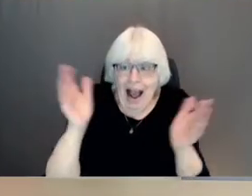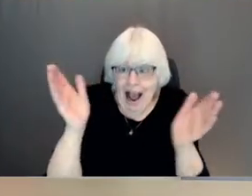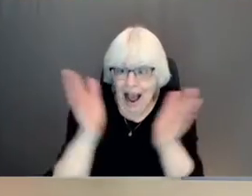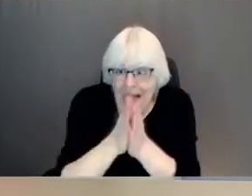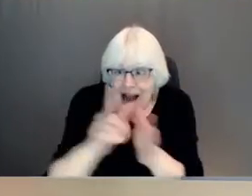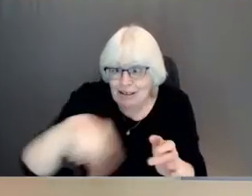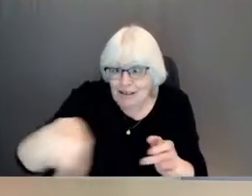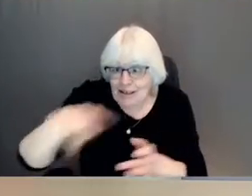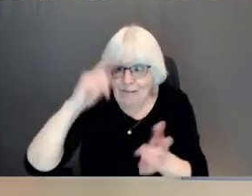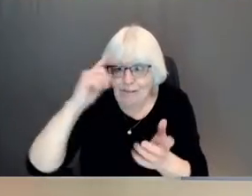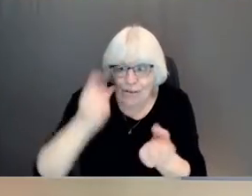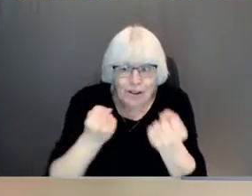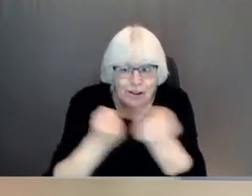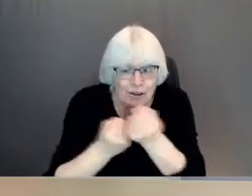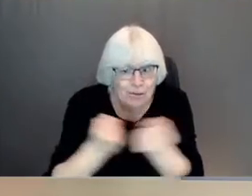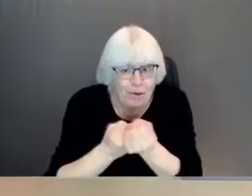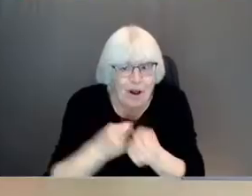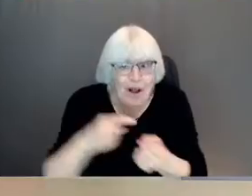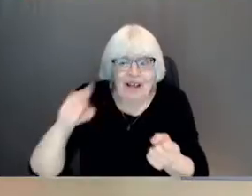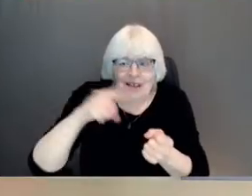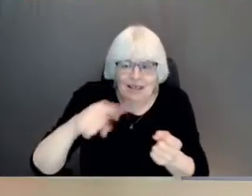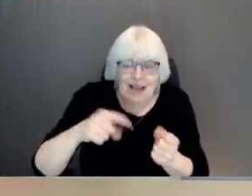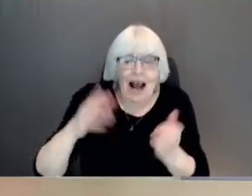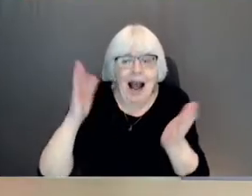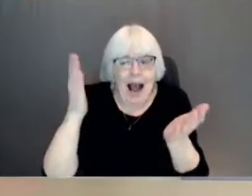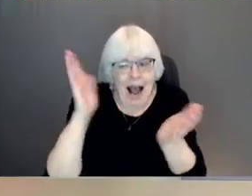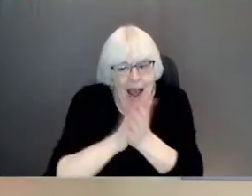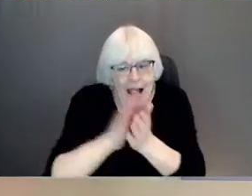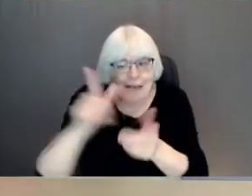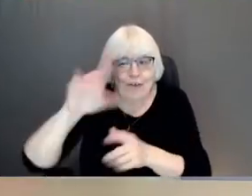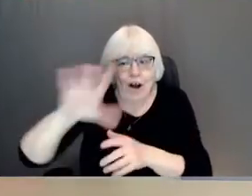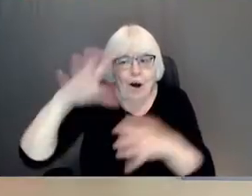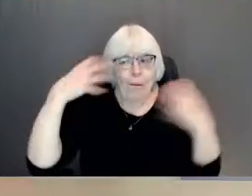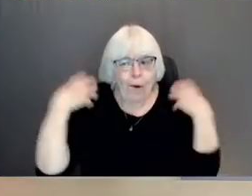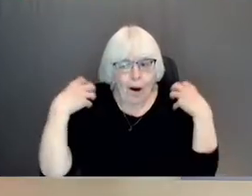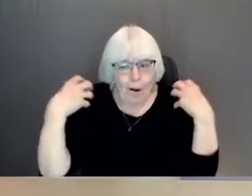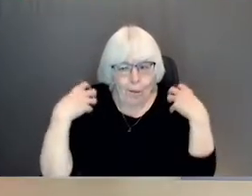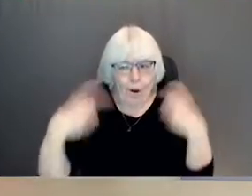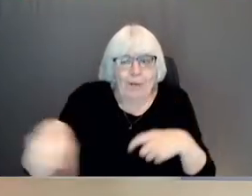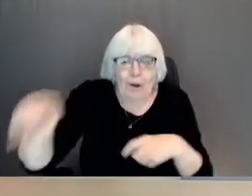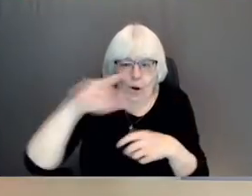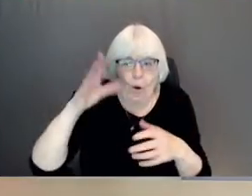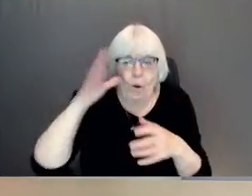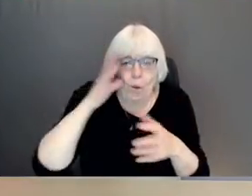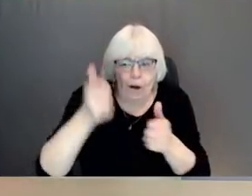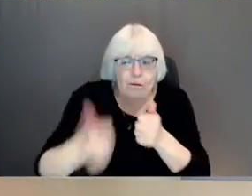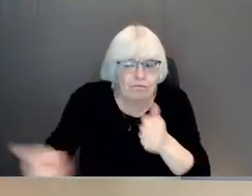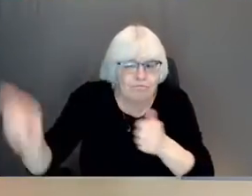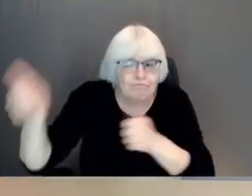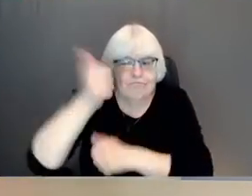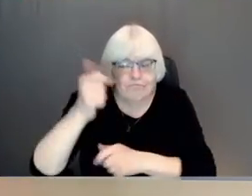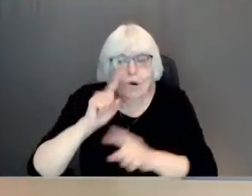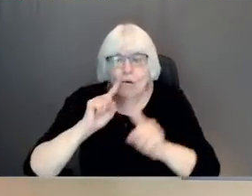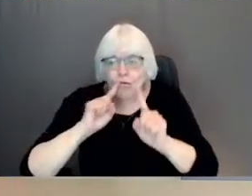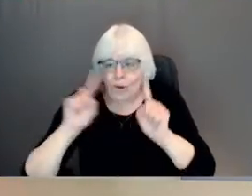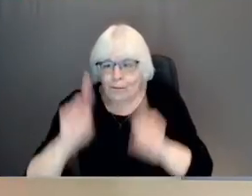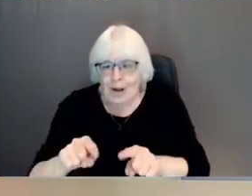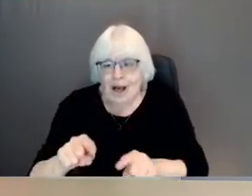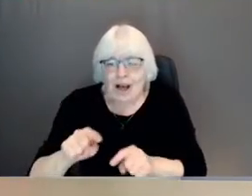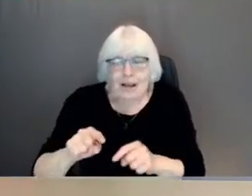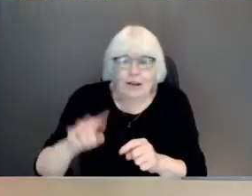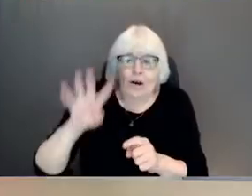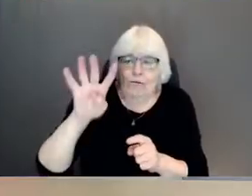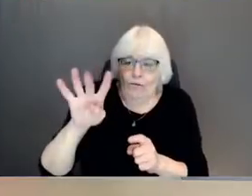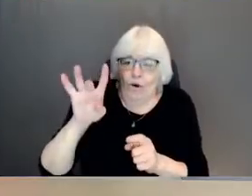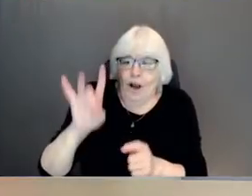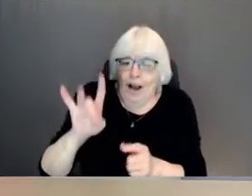response within 24 to 48 hours. More information is available on the provincial website under the test to